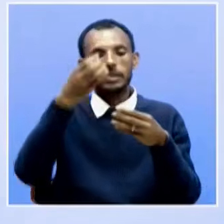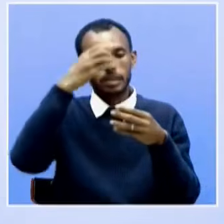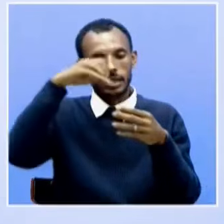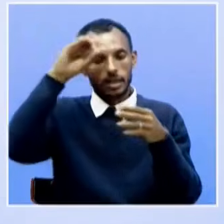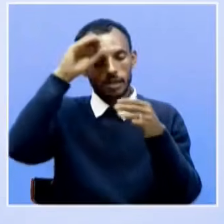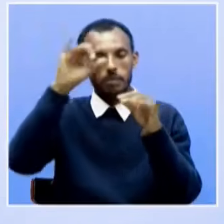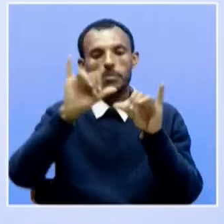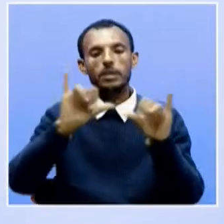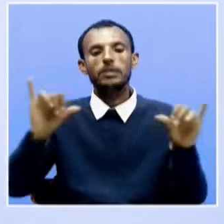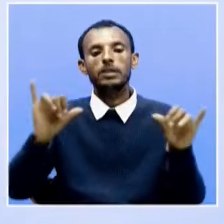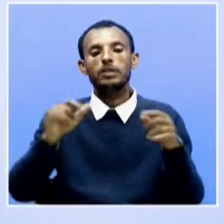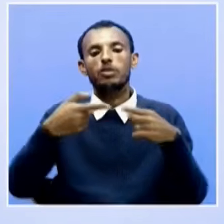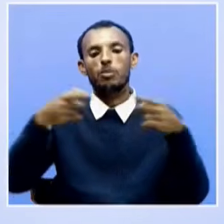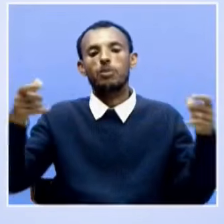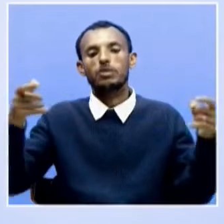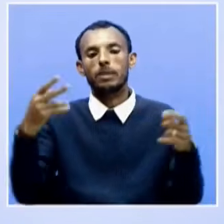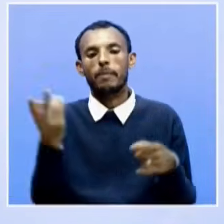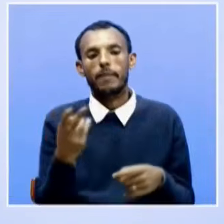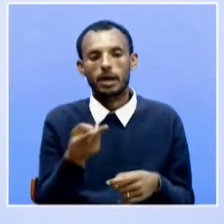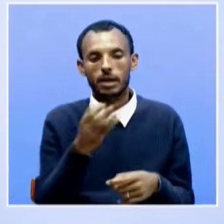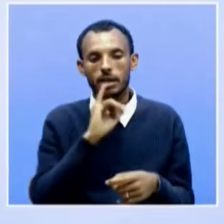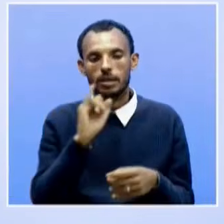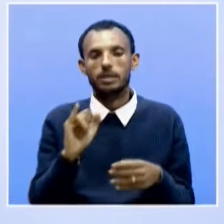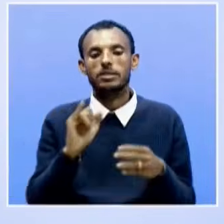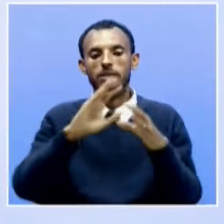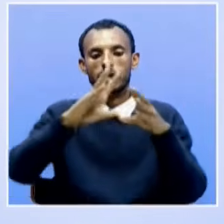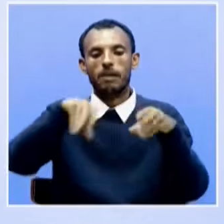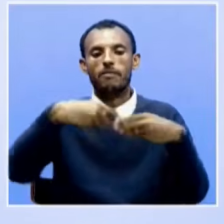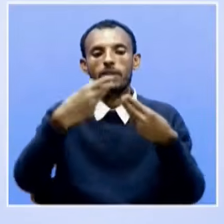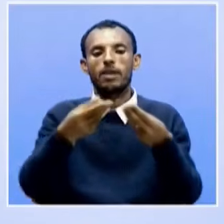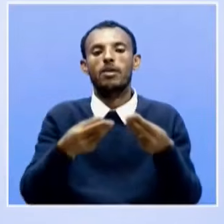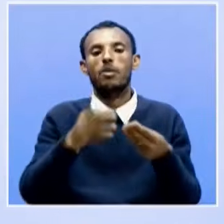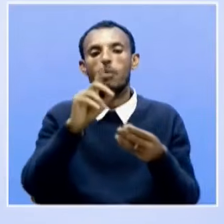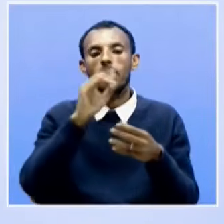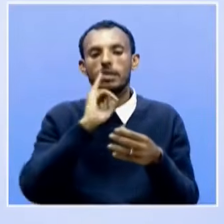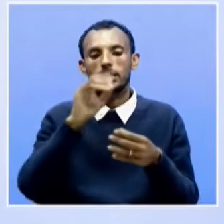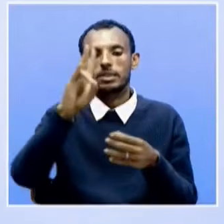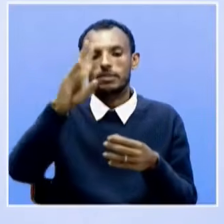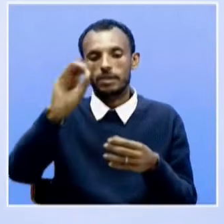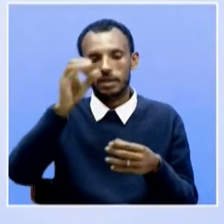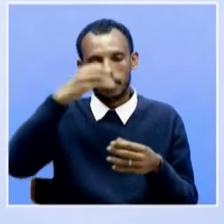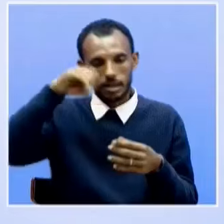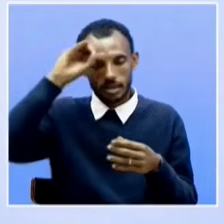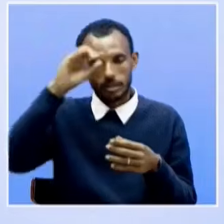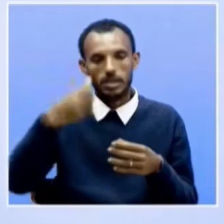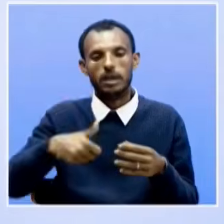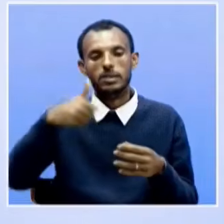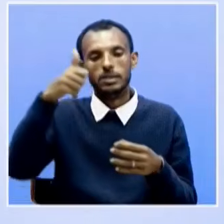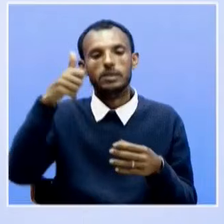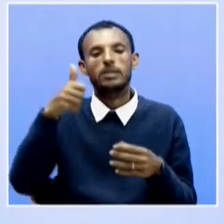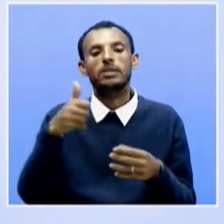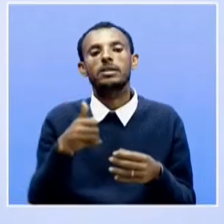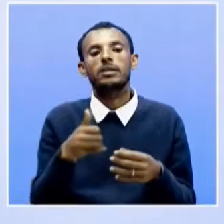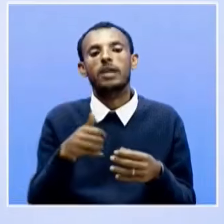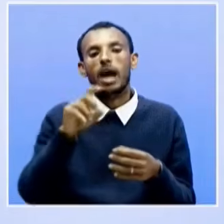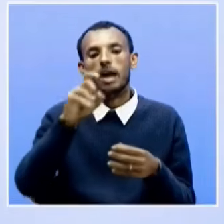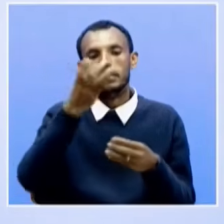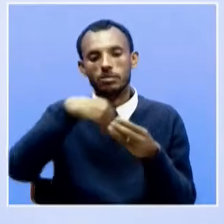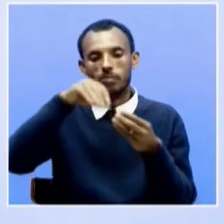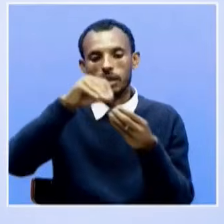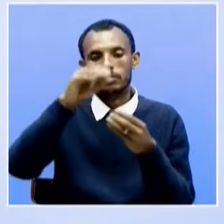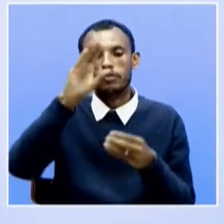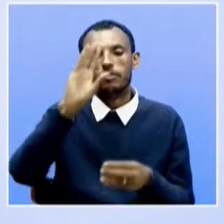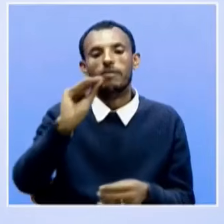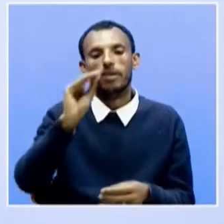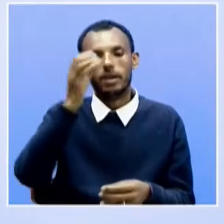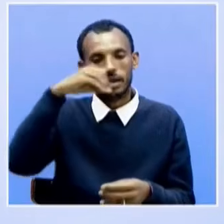of the opposite pairs is given. One is 70 degrees, the other one is x plus 50